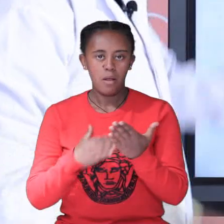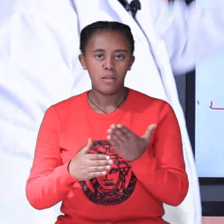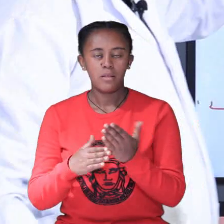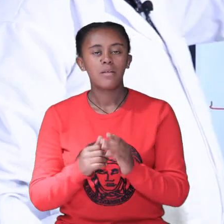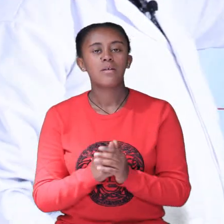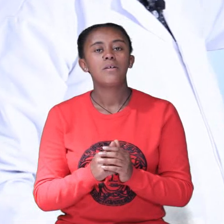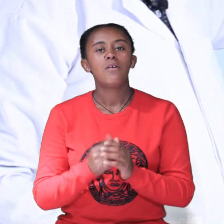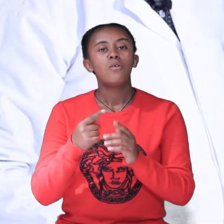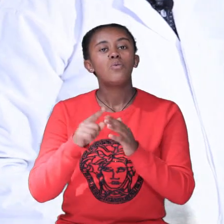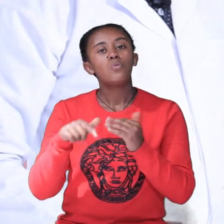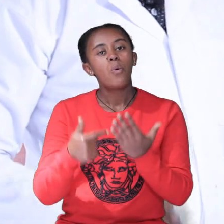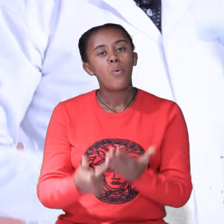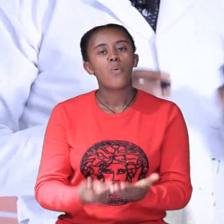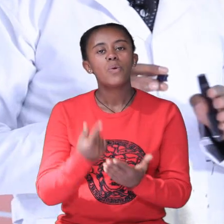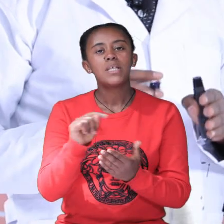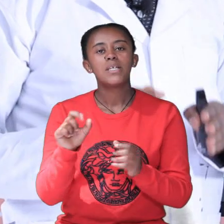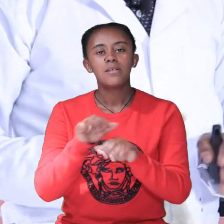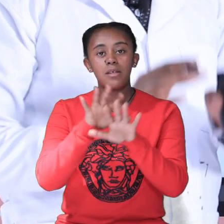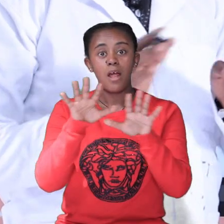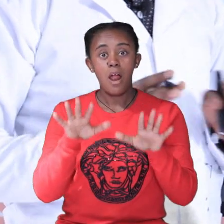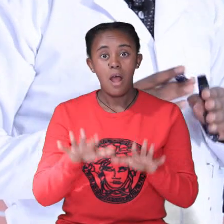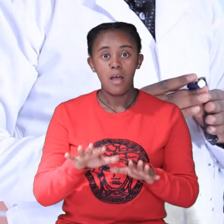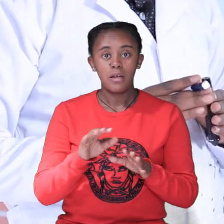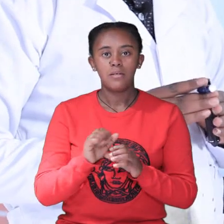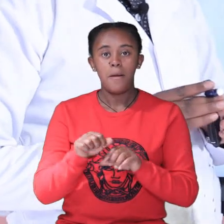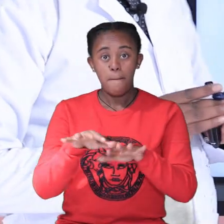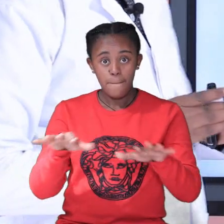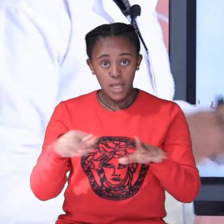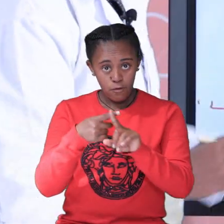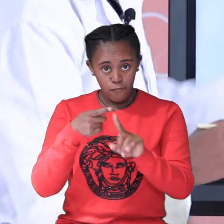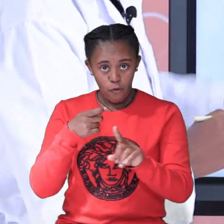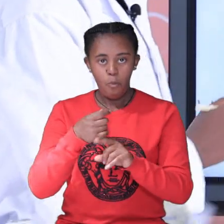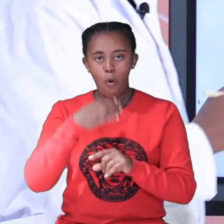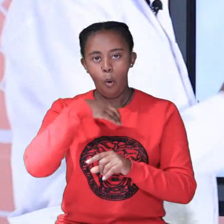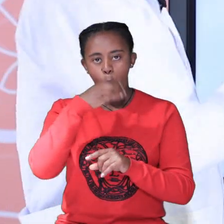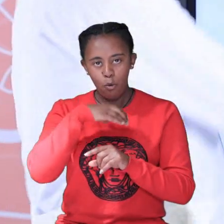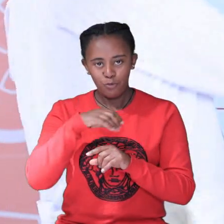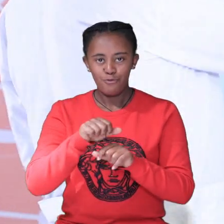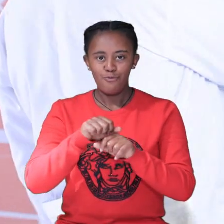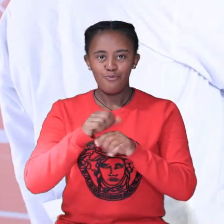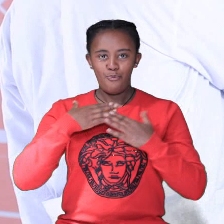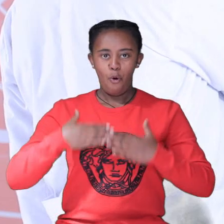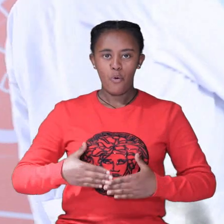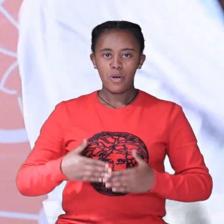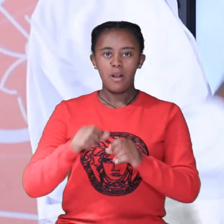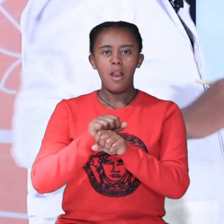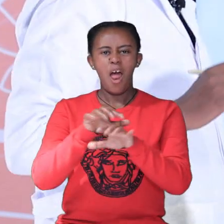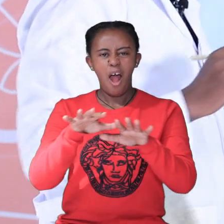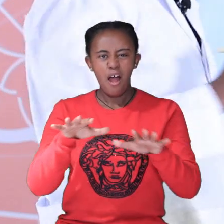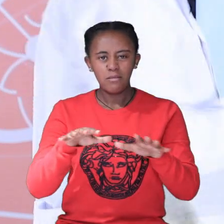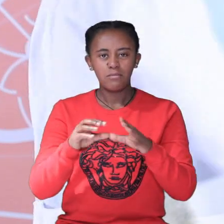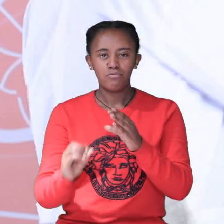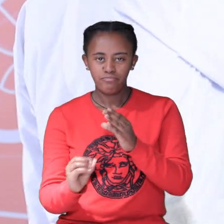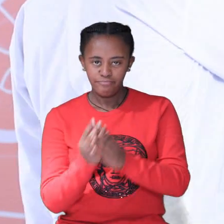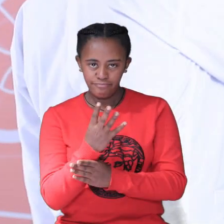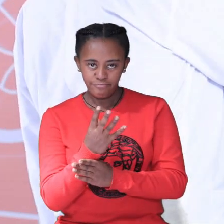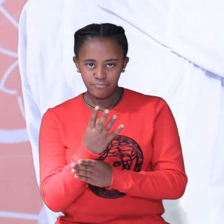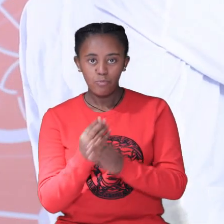So the light is emitted from a hot body, and light produces